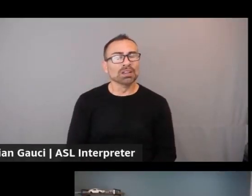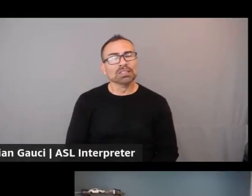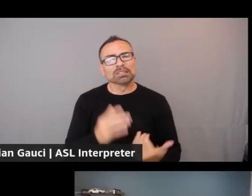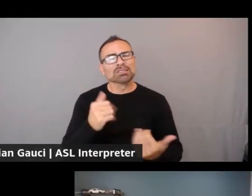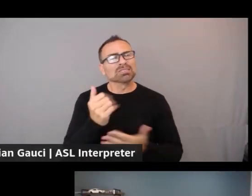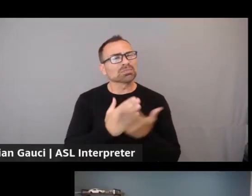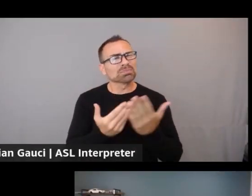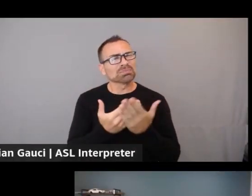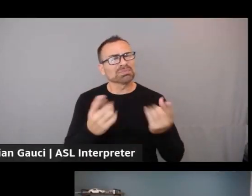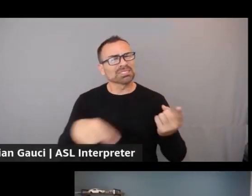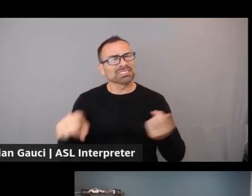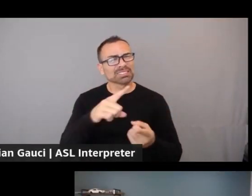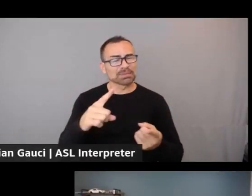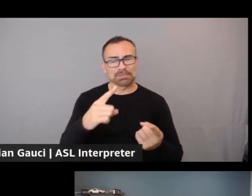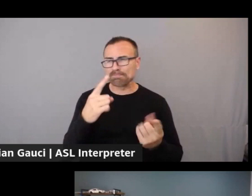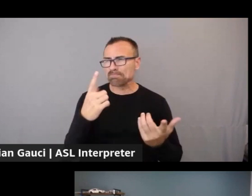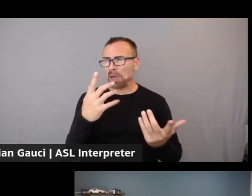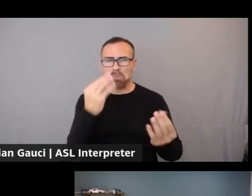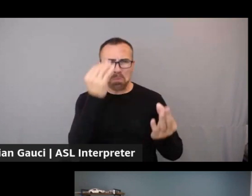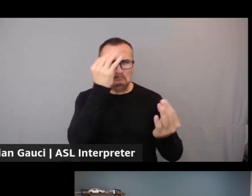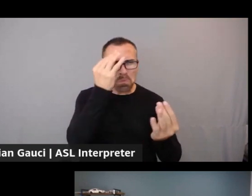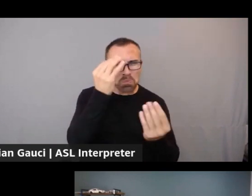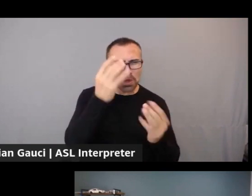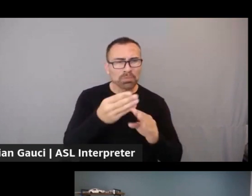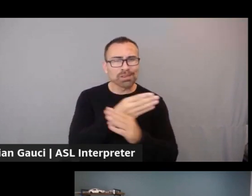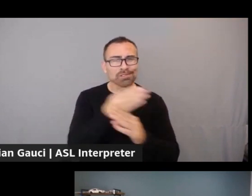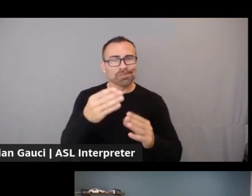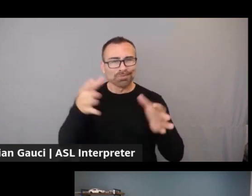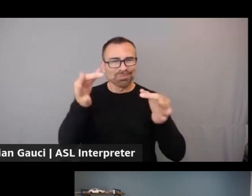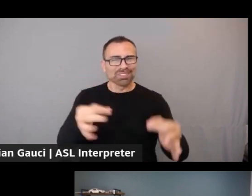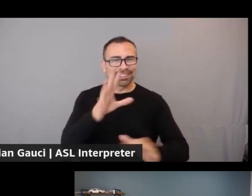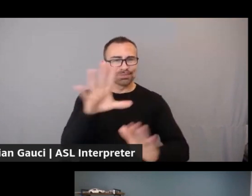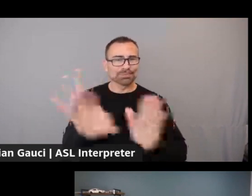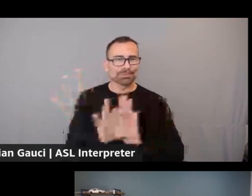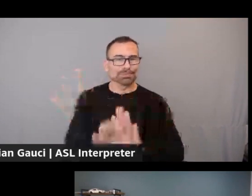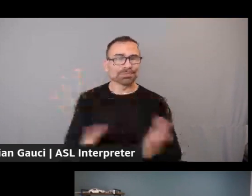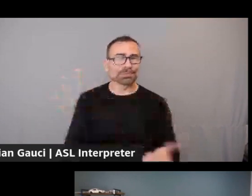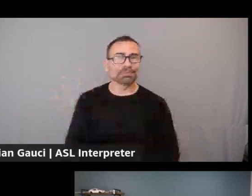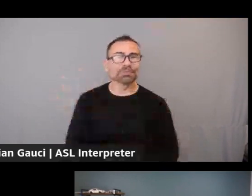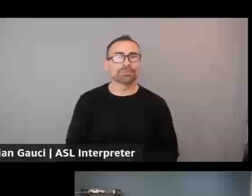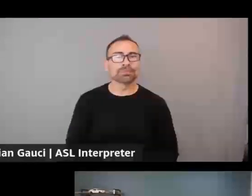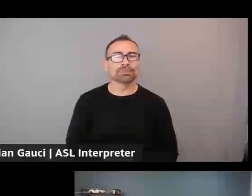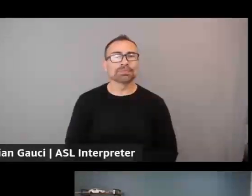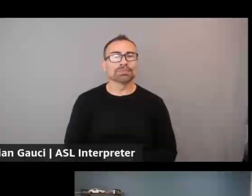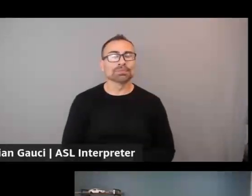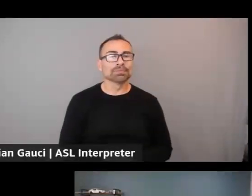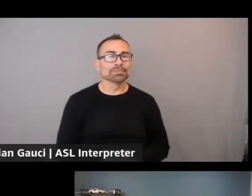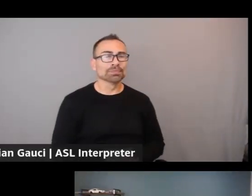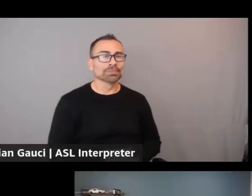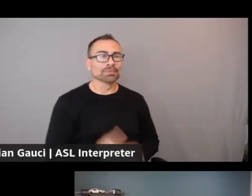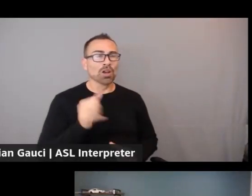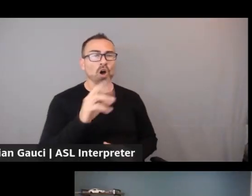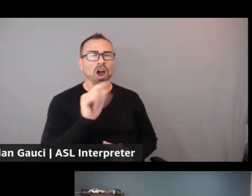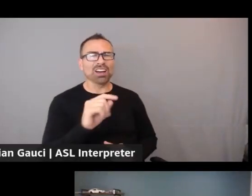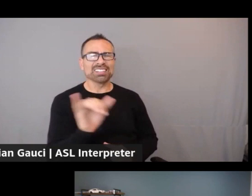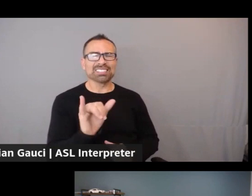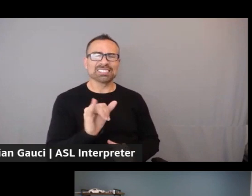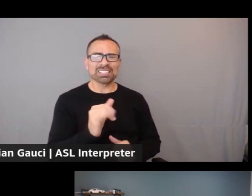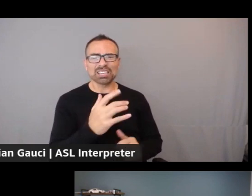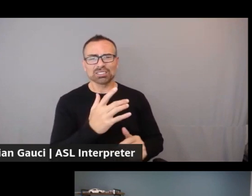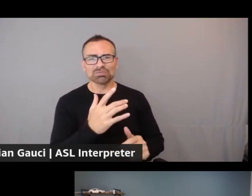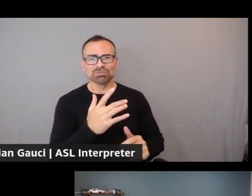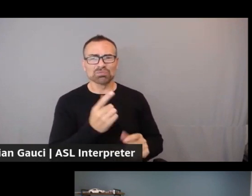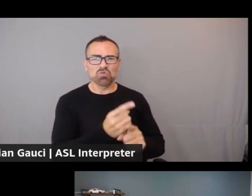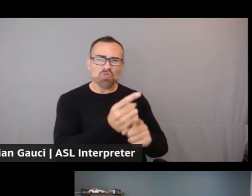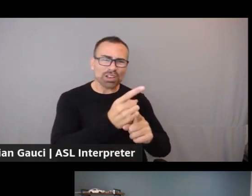considerations that customers will need to do. Yeah, I guess it's just like regular compute as well in other spaces, June, where you